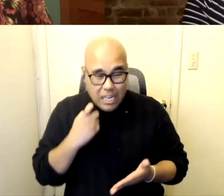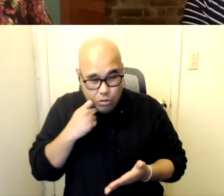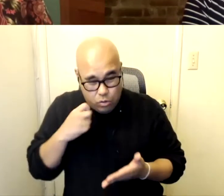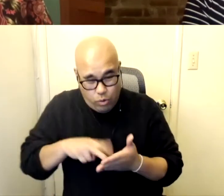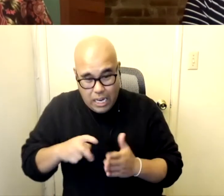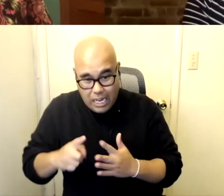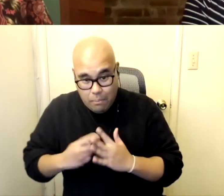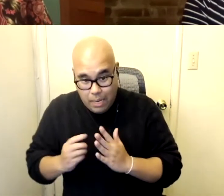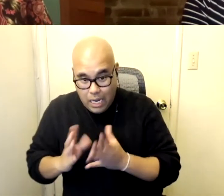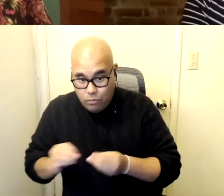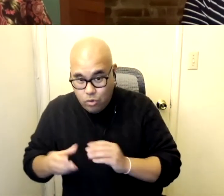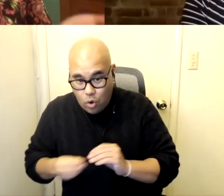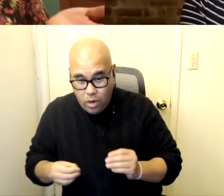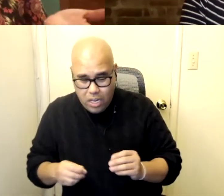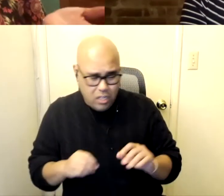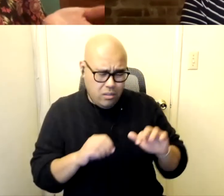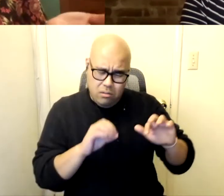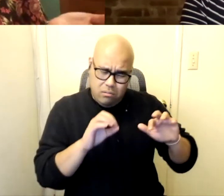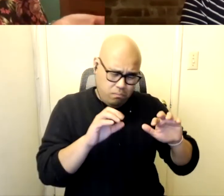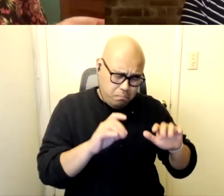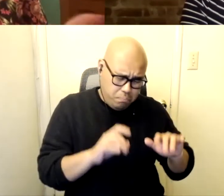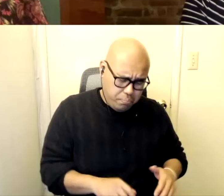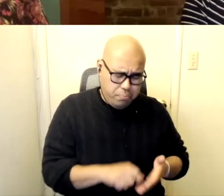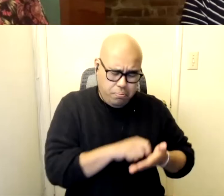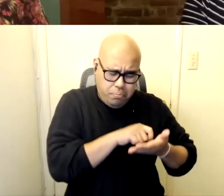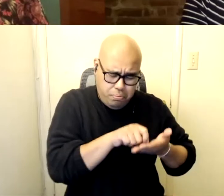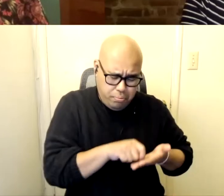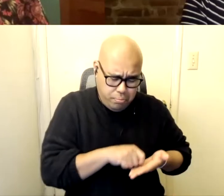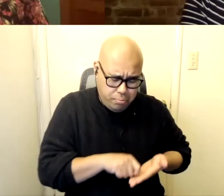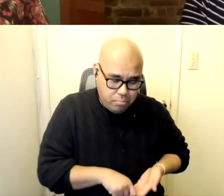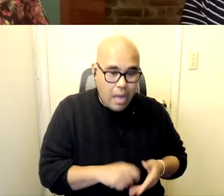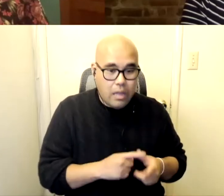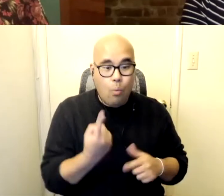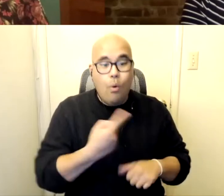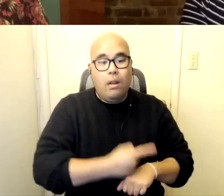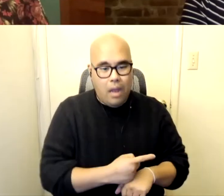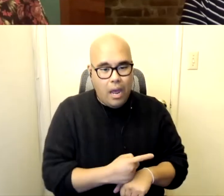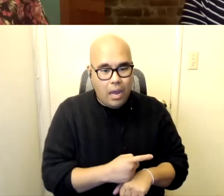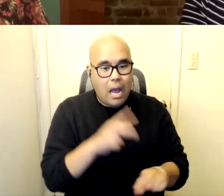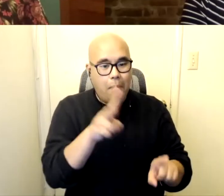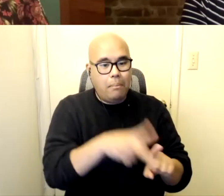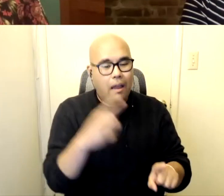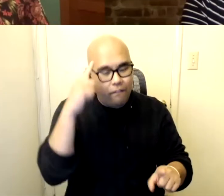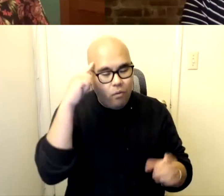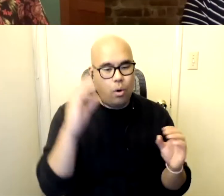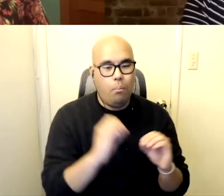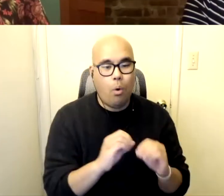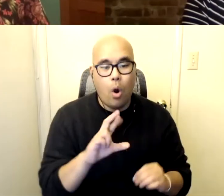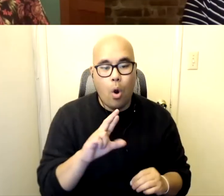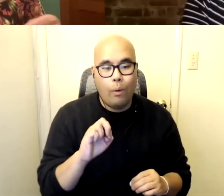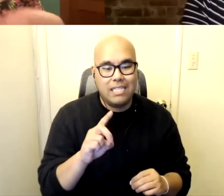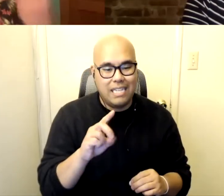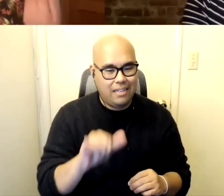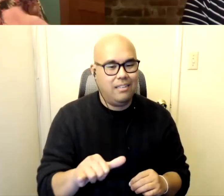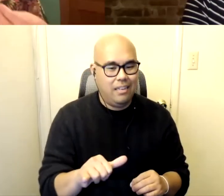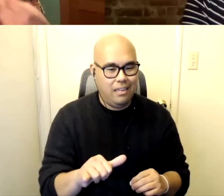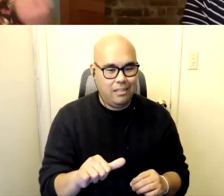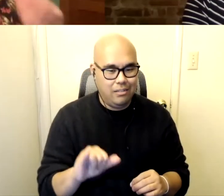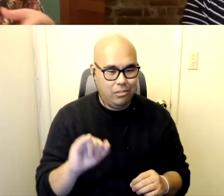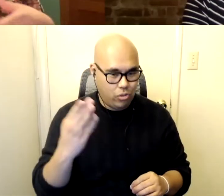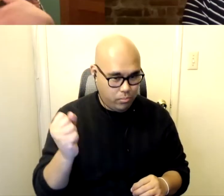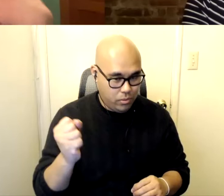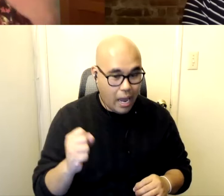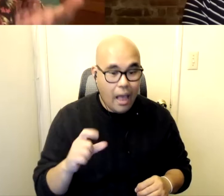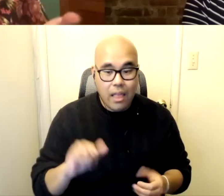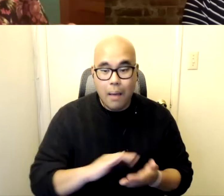And and and then I spent like at least one day applying for more residencies. And it became like a